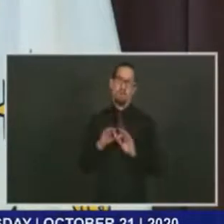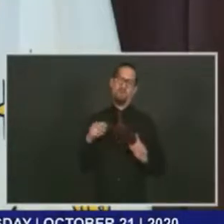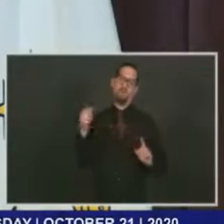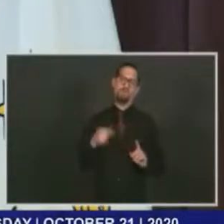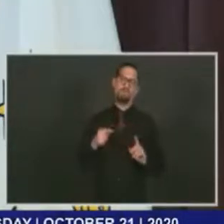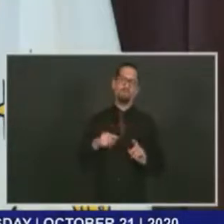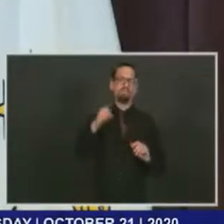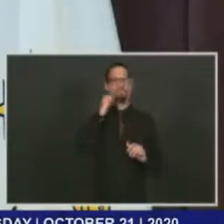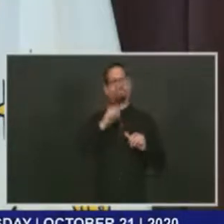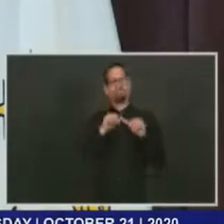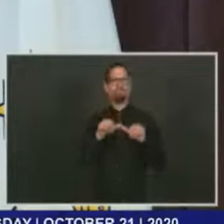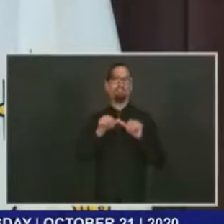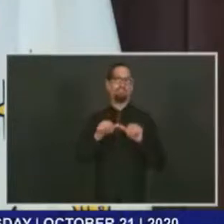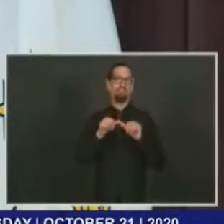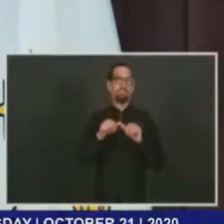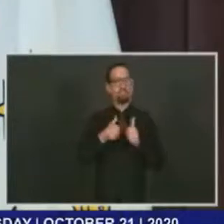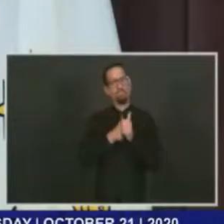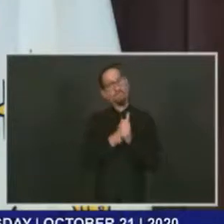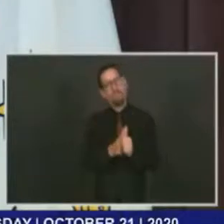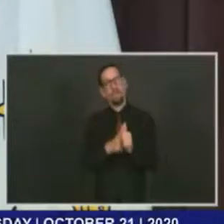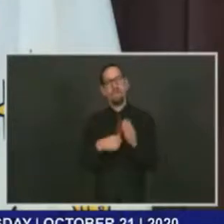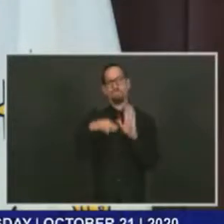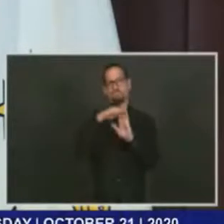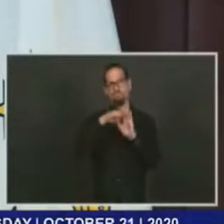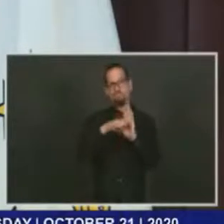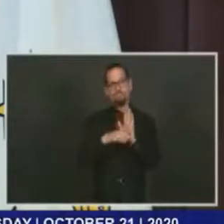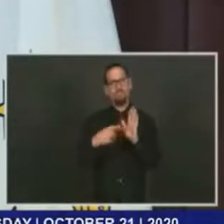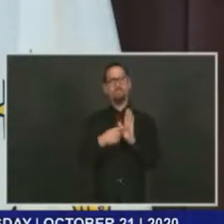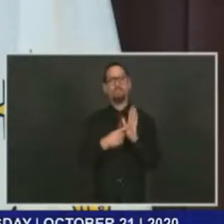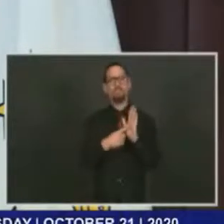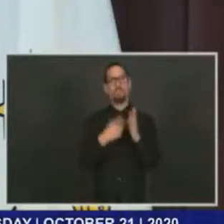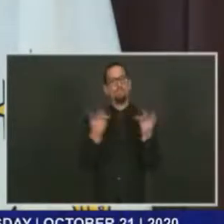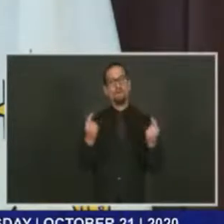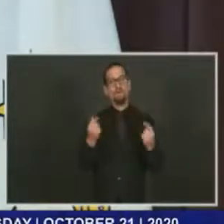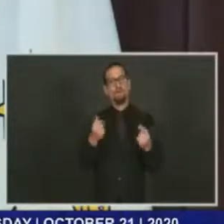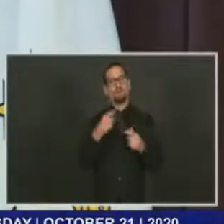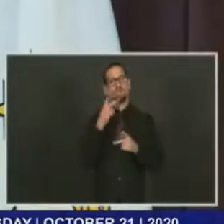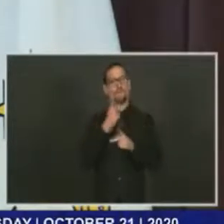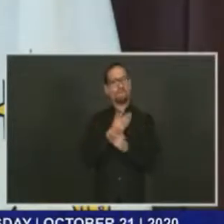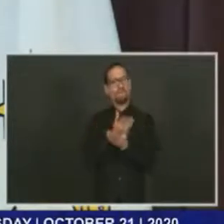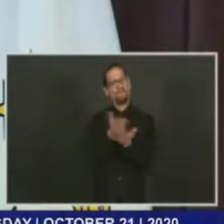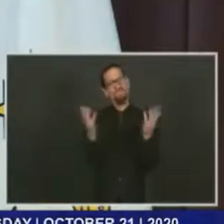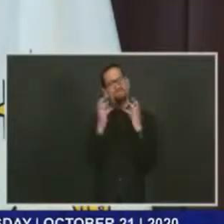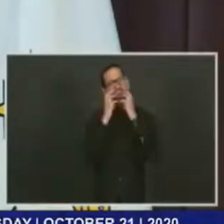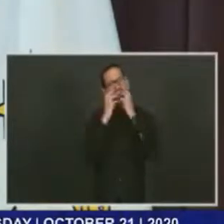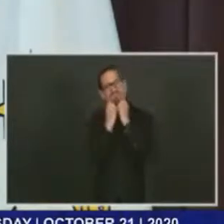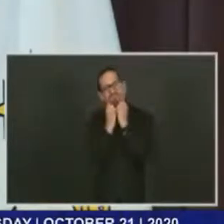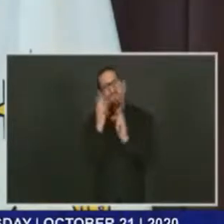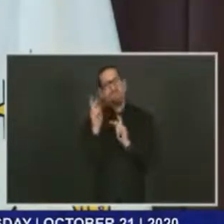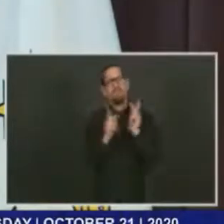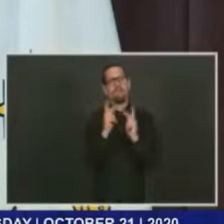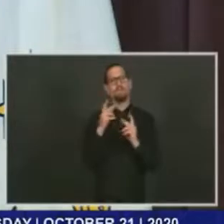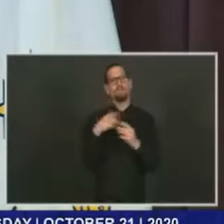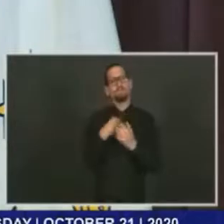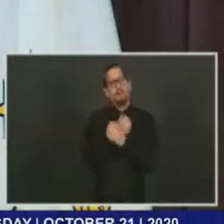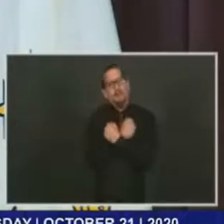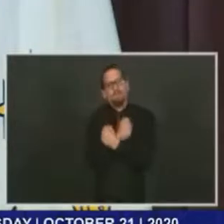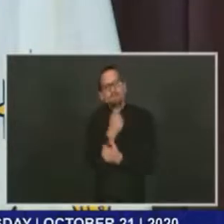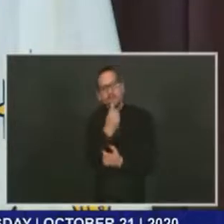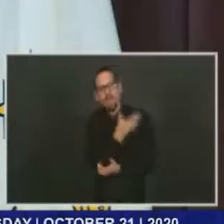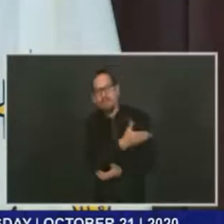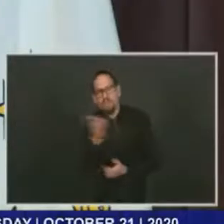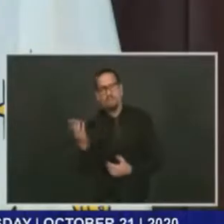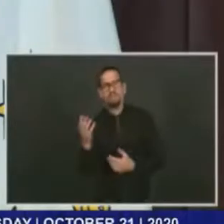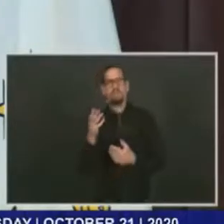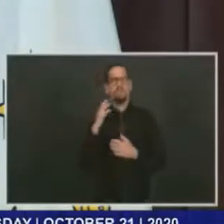at the people around you who you know, who you love. We talked last week about the fact that that's when people's guards are down. When